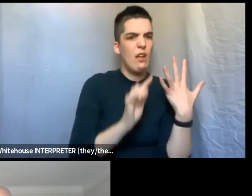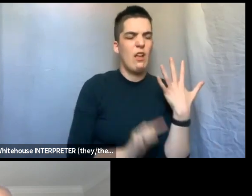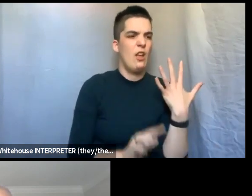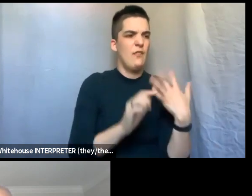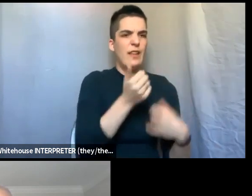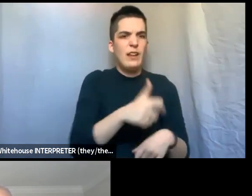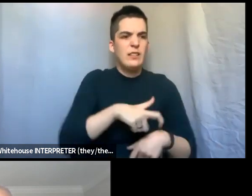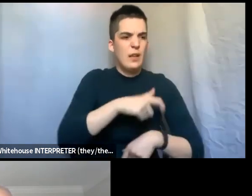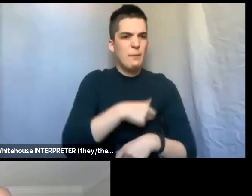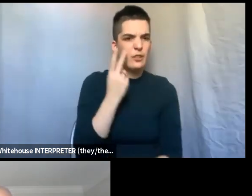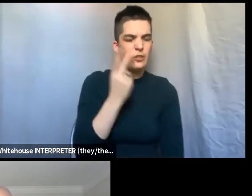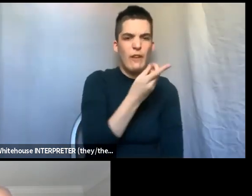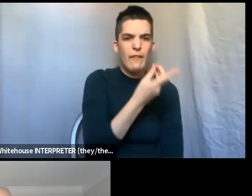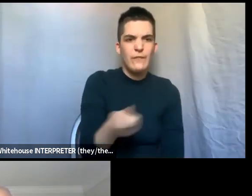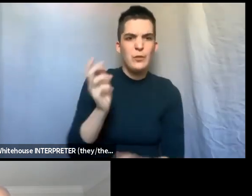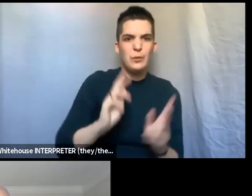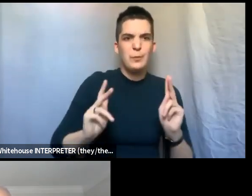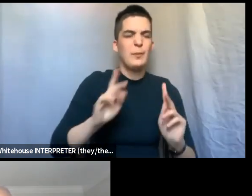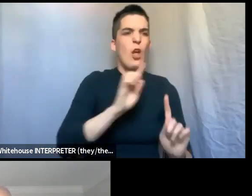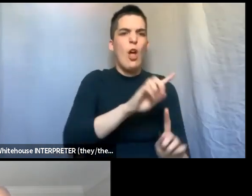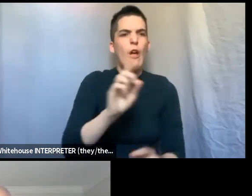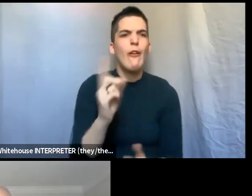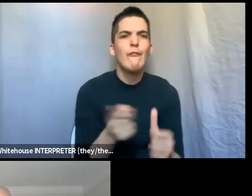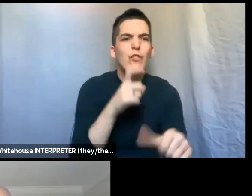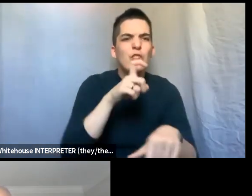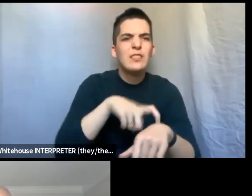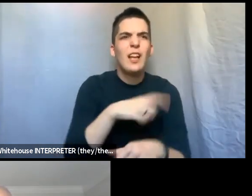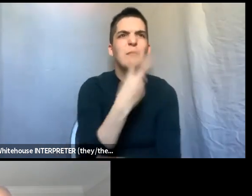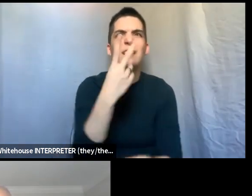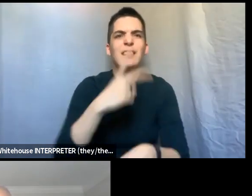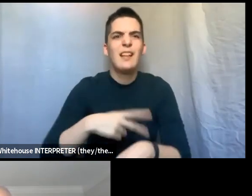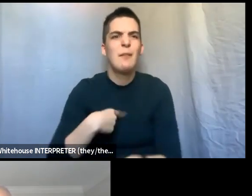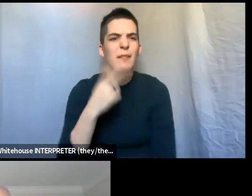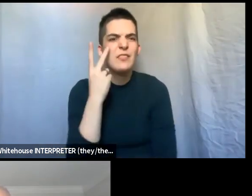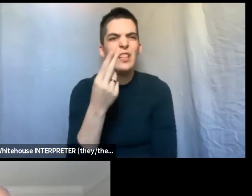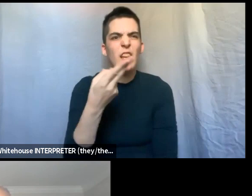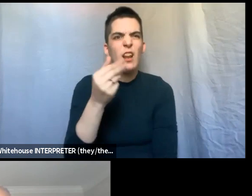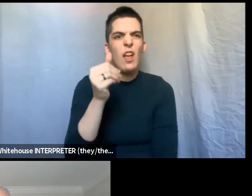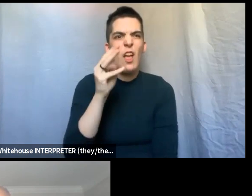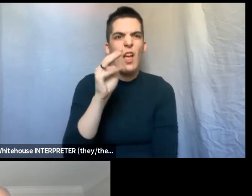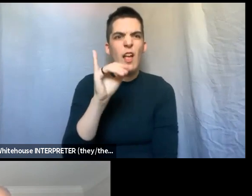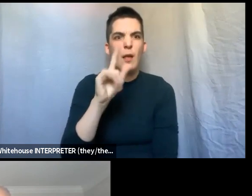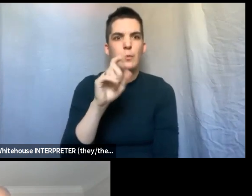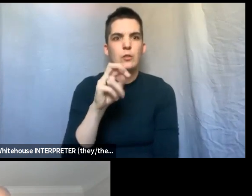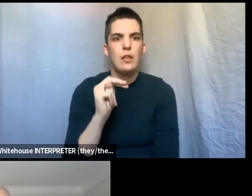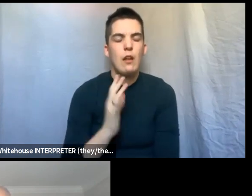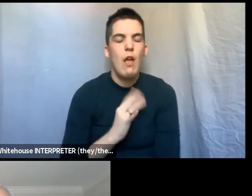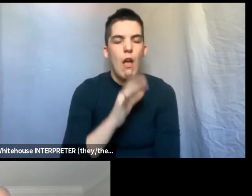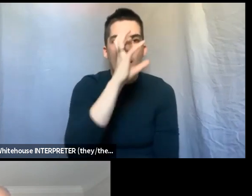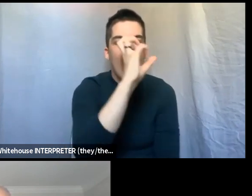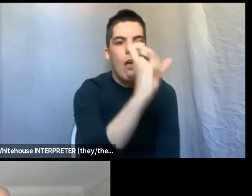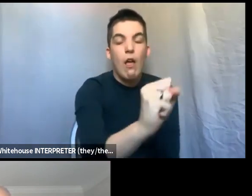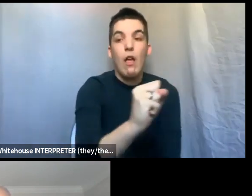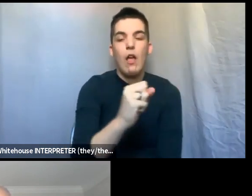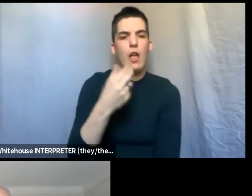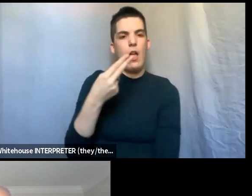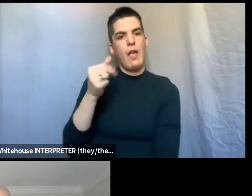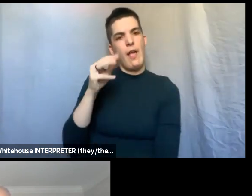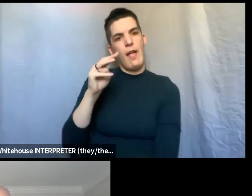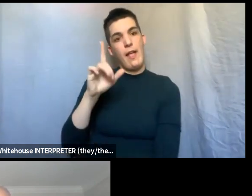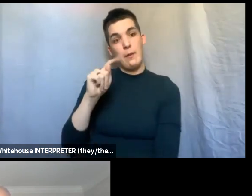or the second time I saw Hamilton. Wow, what divine creatures made this? Is Hamilton gonna work on the